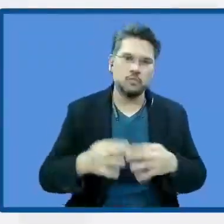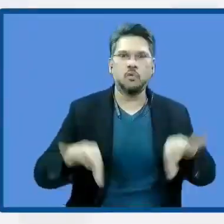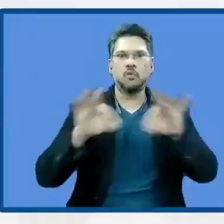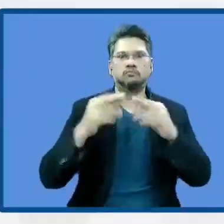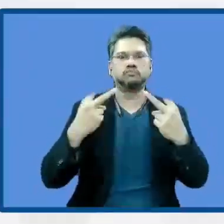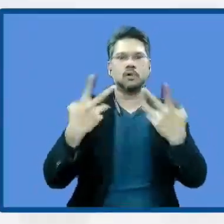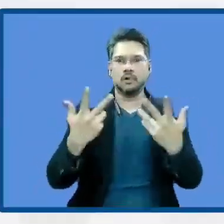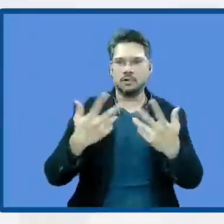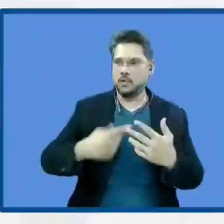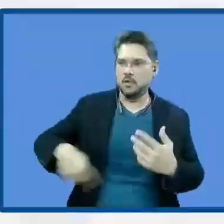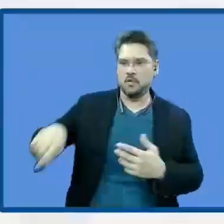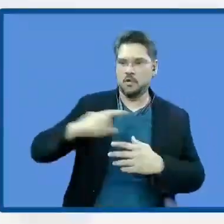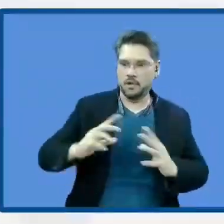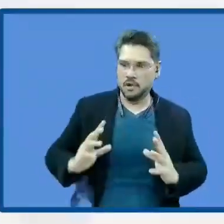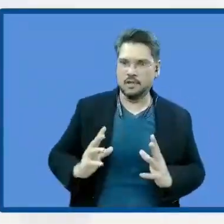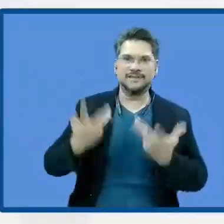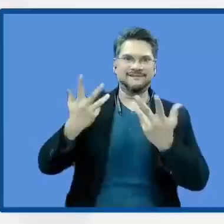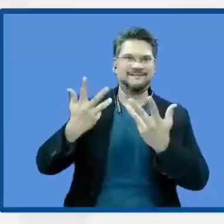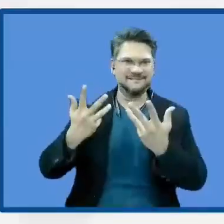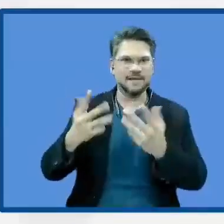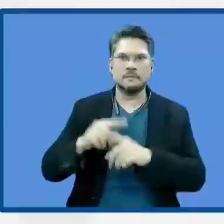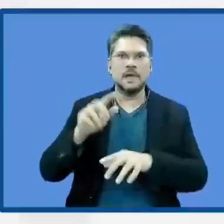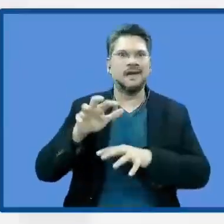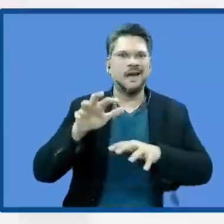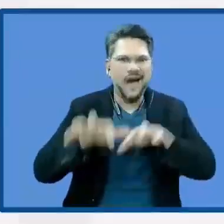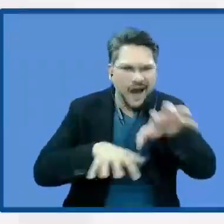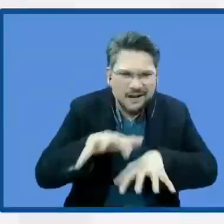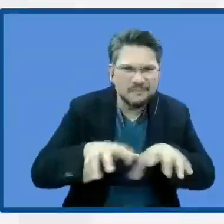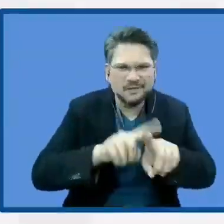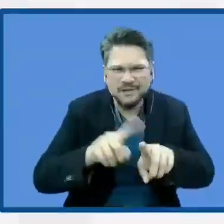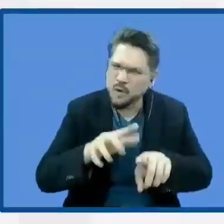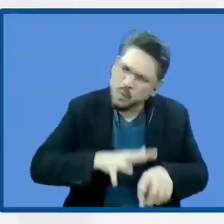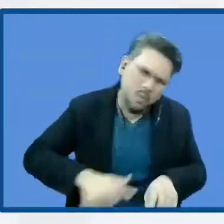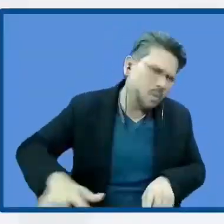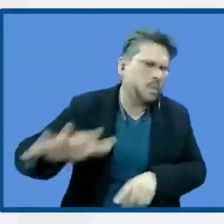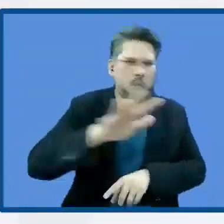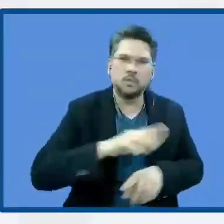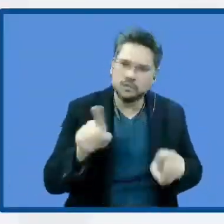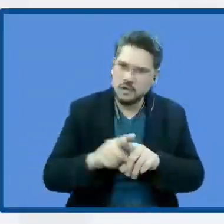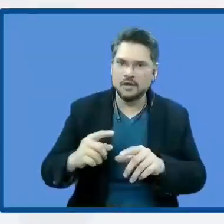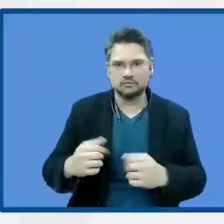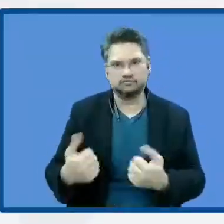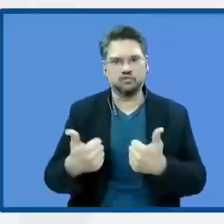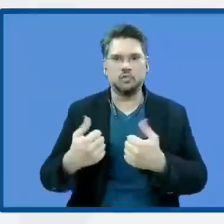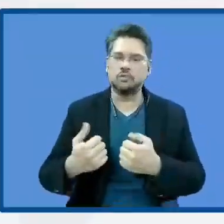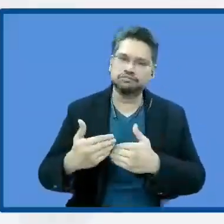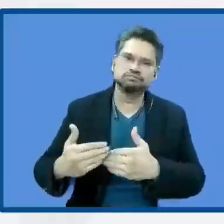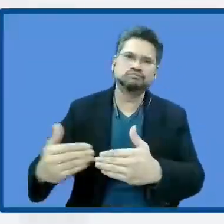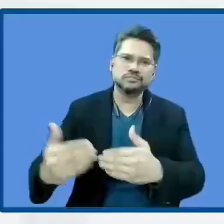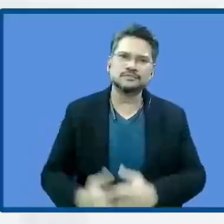not just human beings, but also animals, livestock in general, and plants. But then the